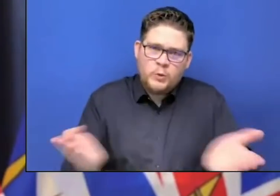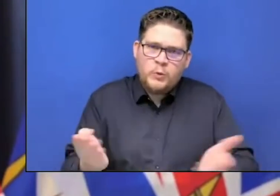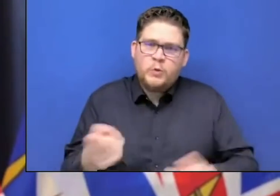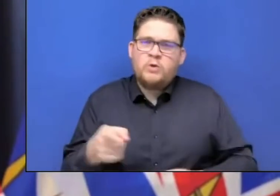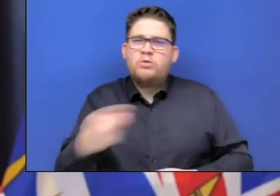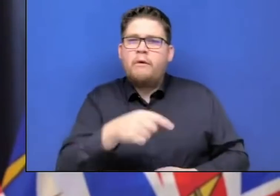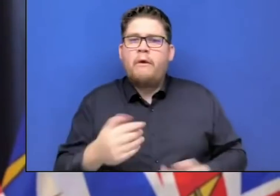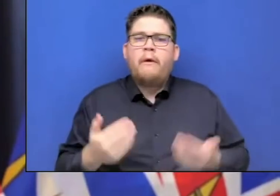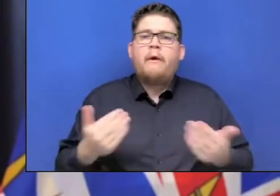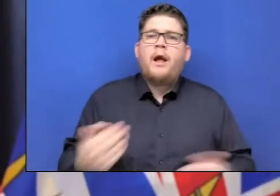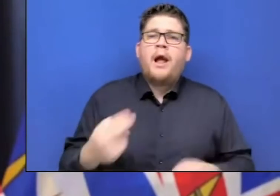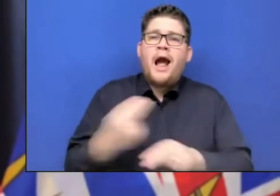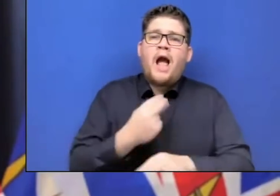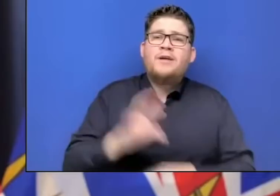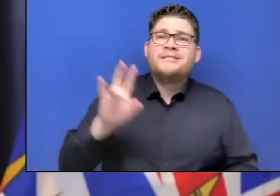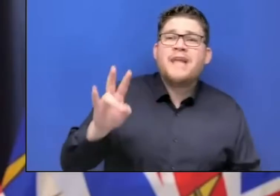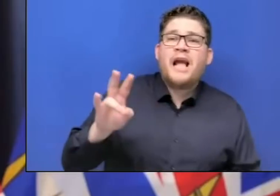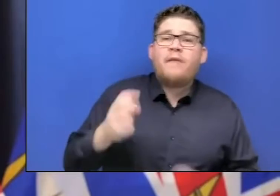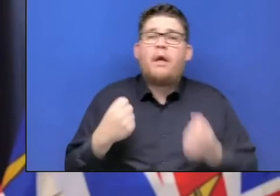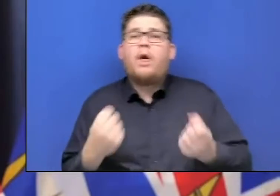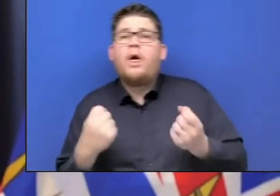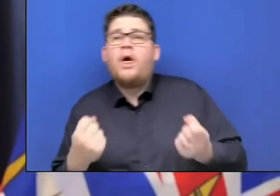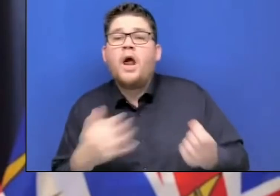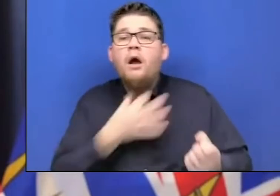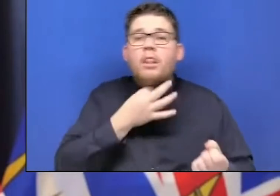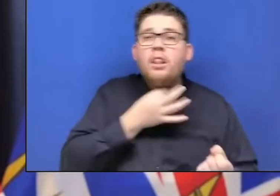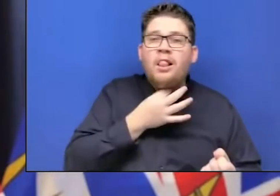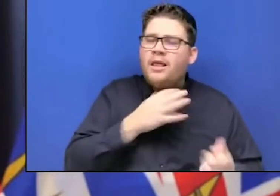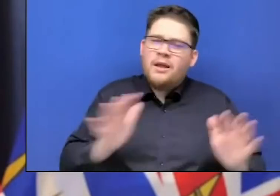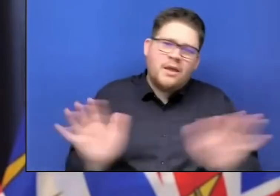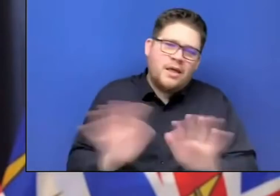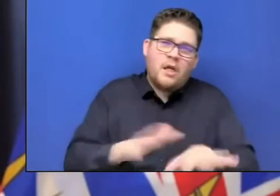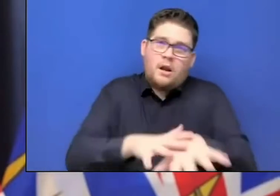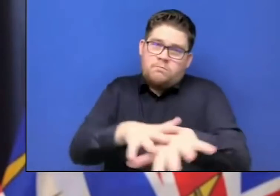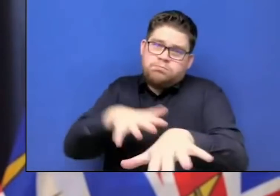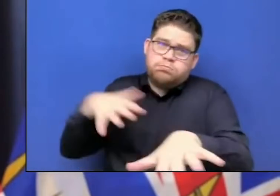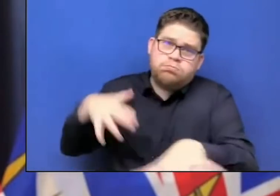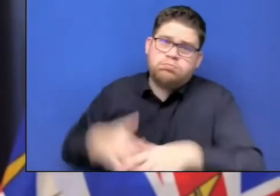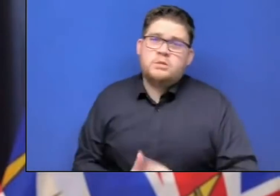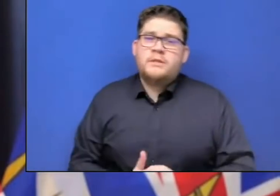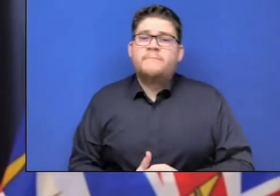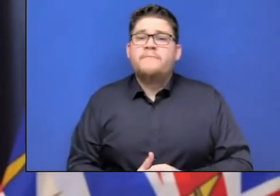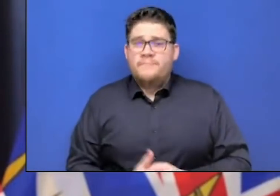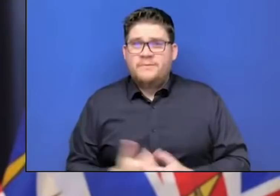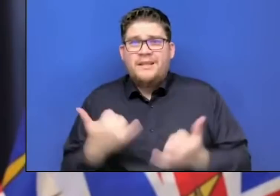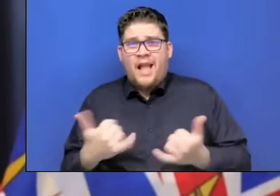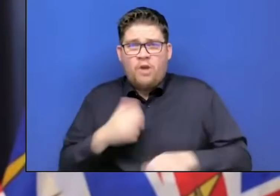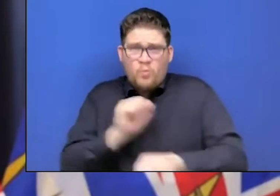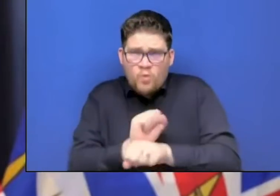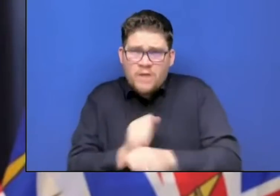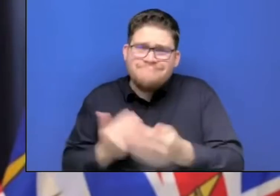as you will only impede the safety of others with urgent needs. We're working closely with Emergency Management BC to